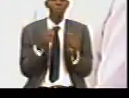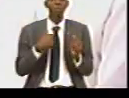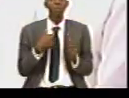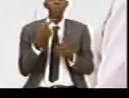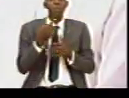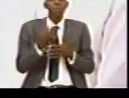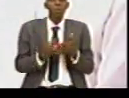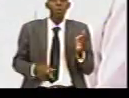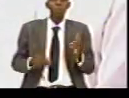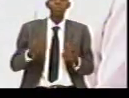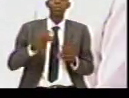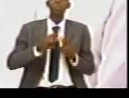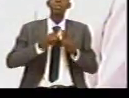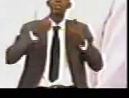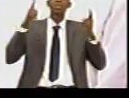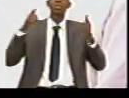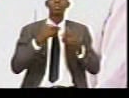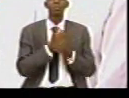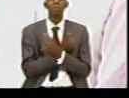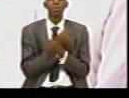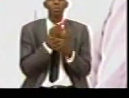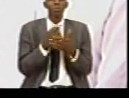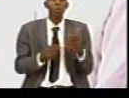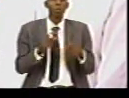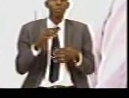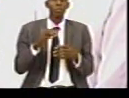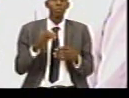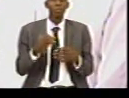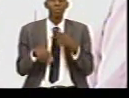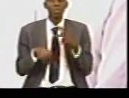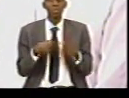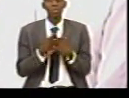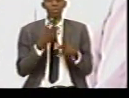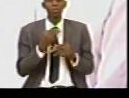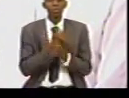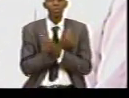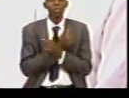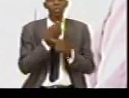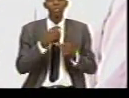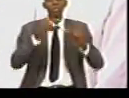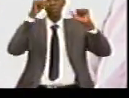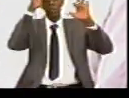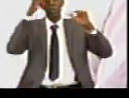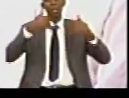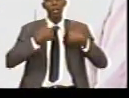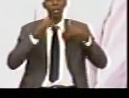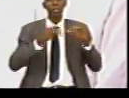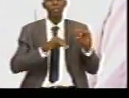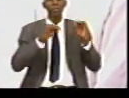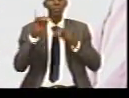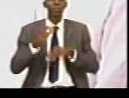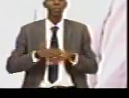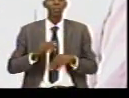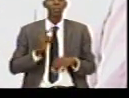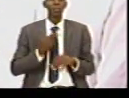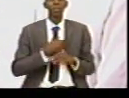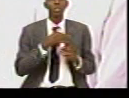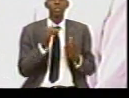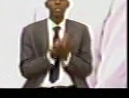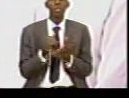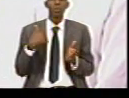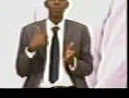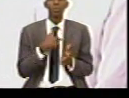great love, what manner of love the Father has bestowed upon us, that we shall be called